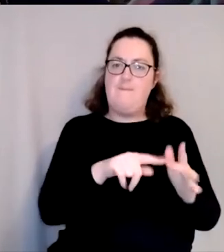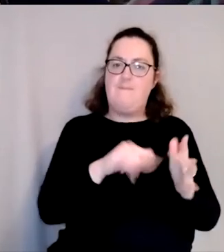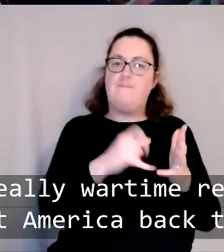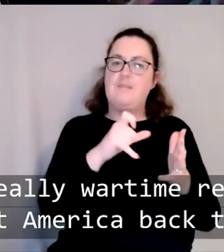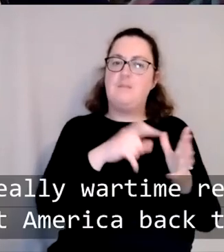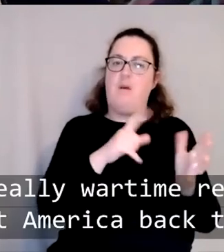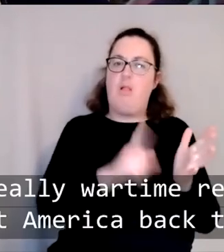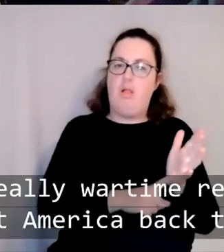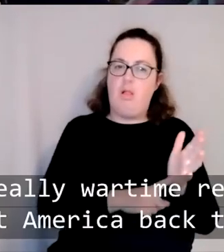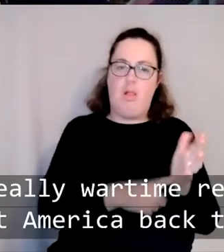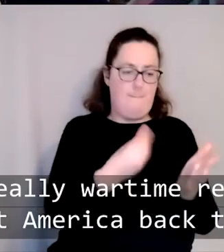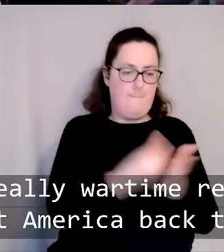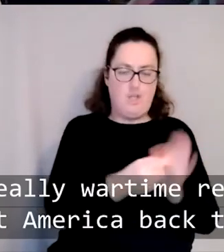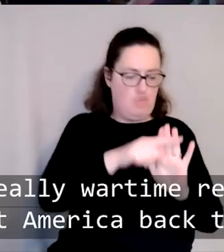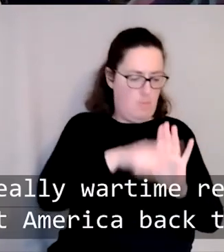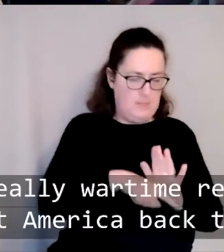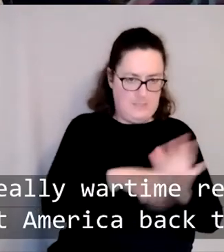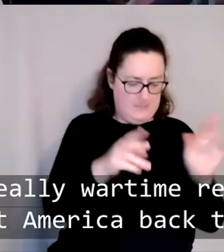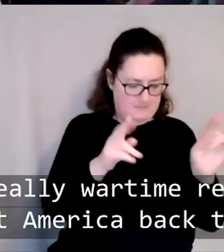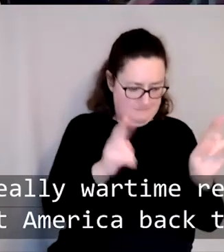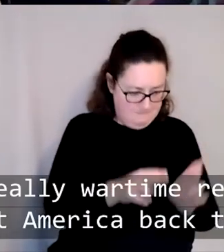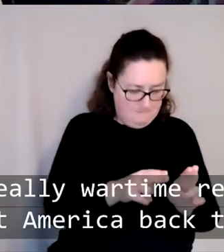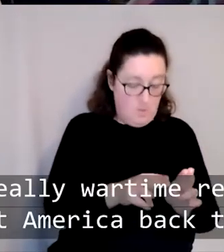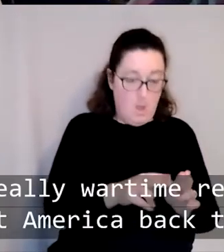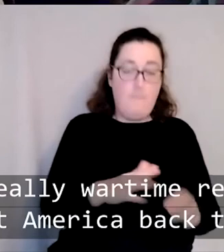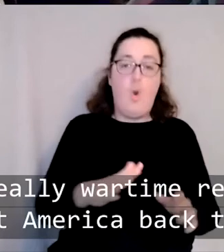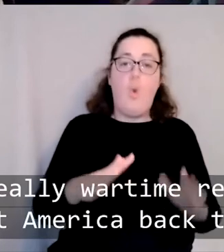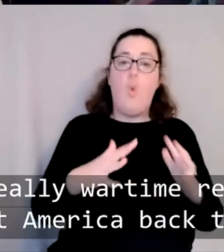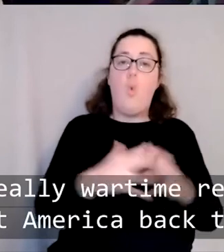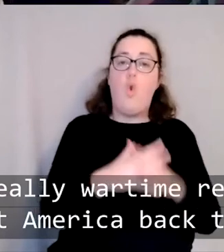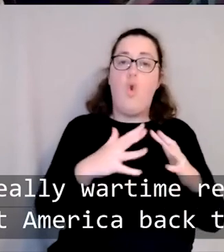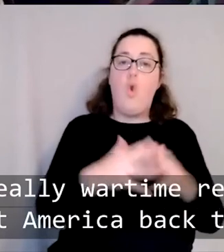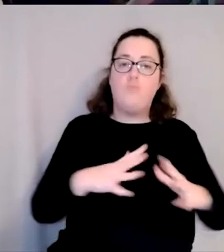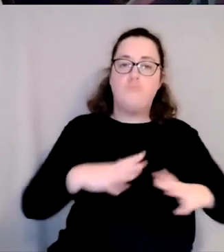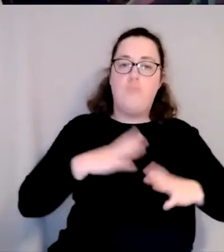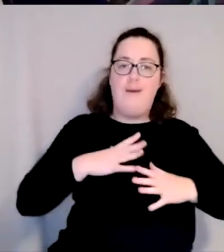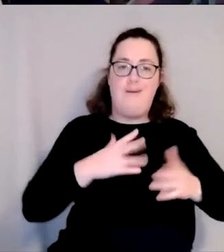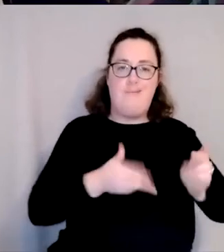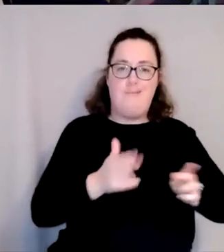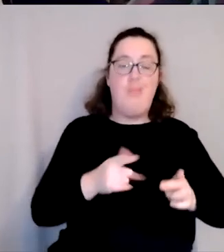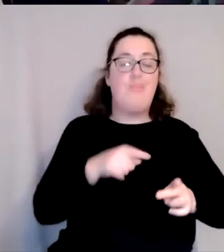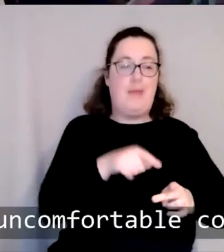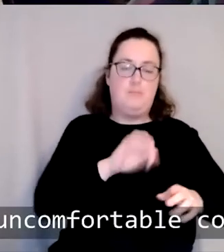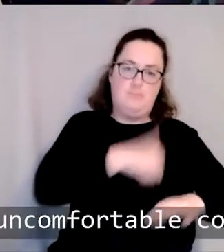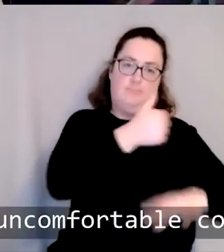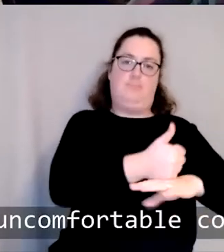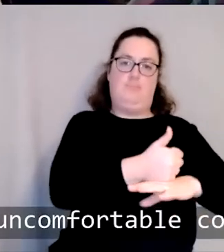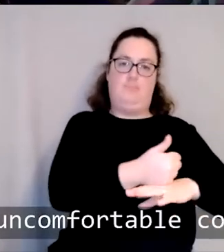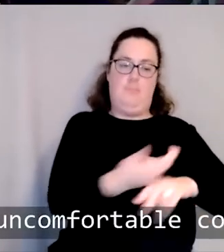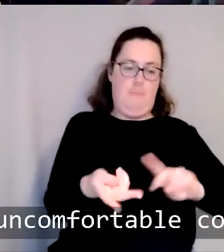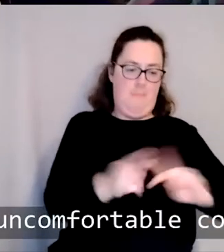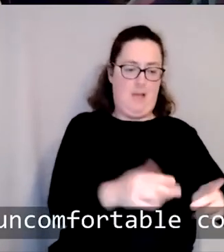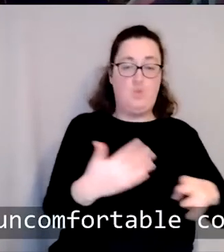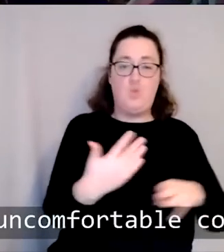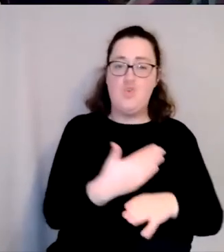time. And it was really a wartime rearmament that got America back to work. Yeah. Slightly